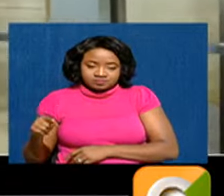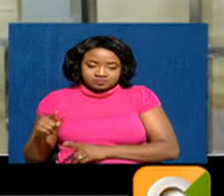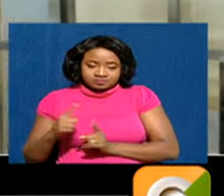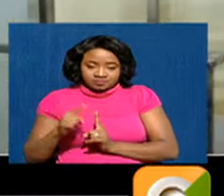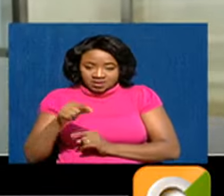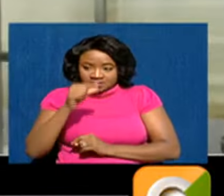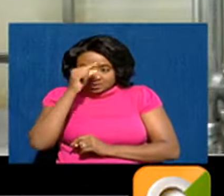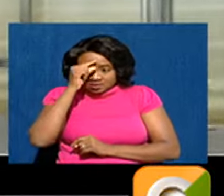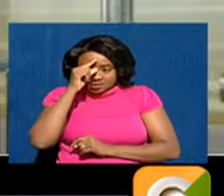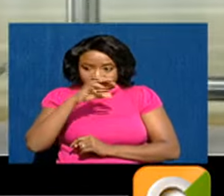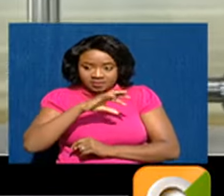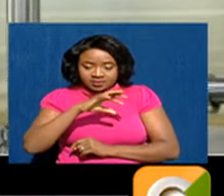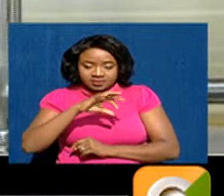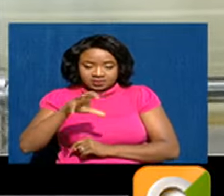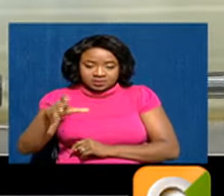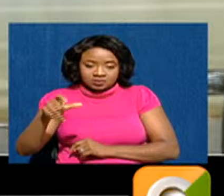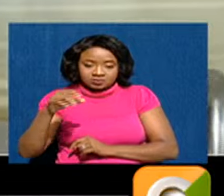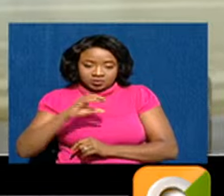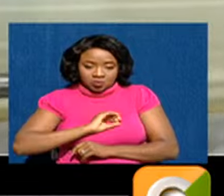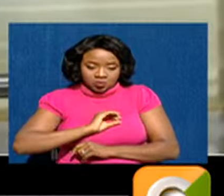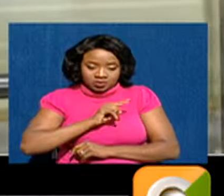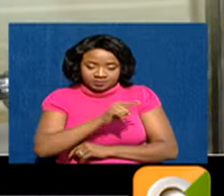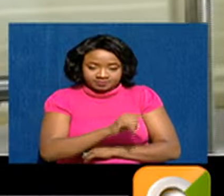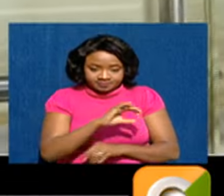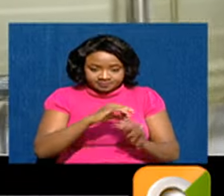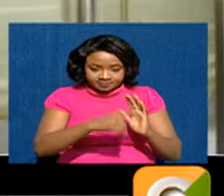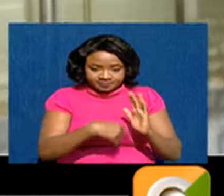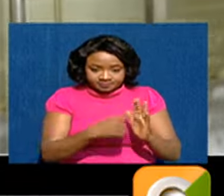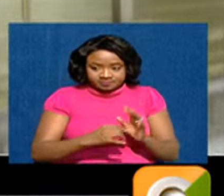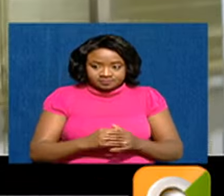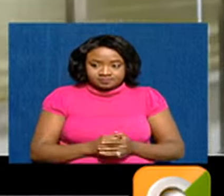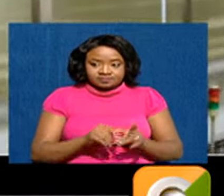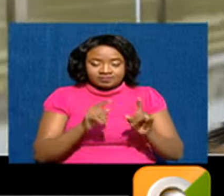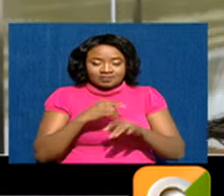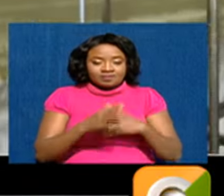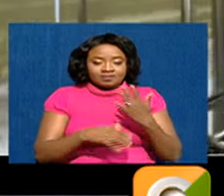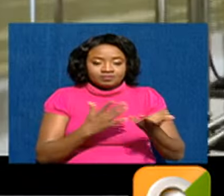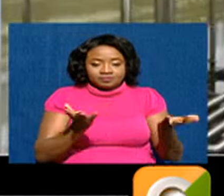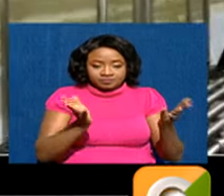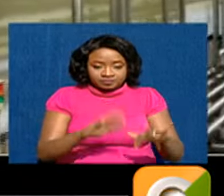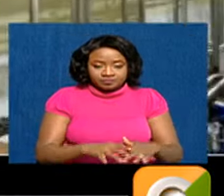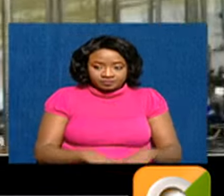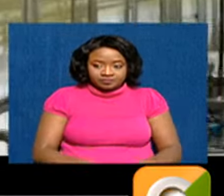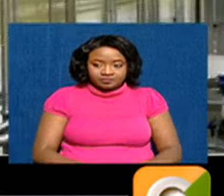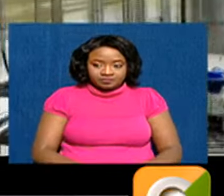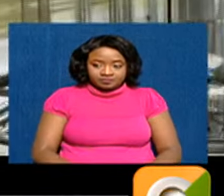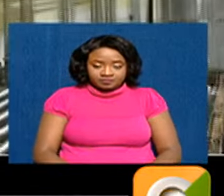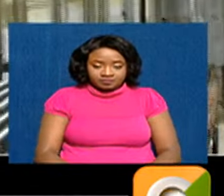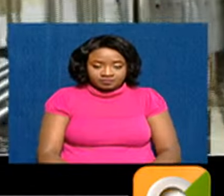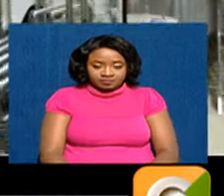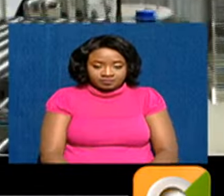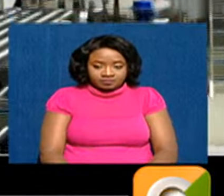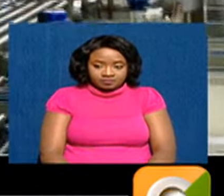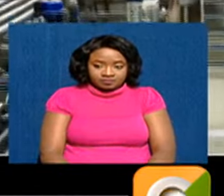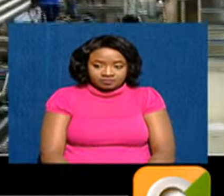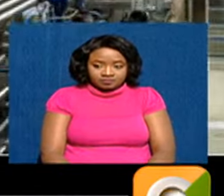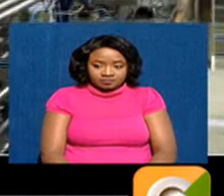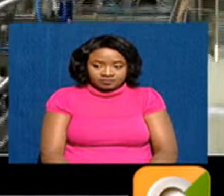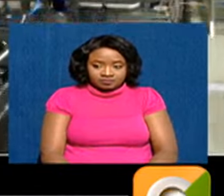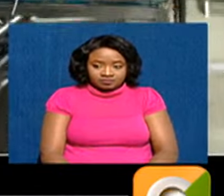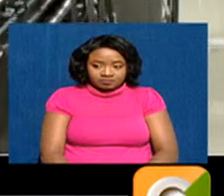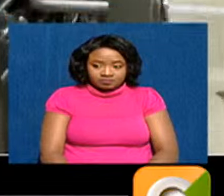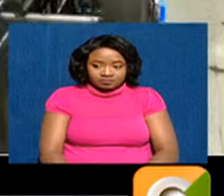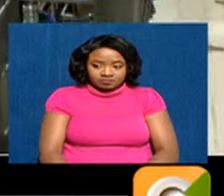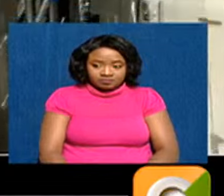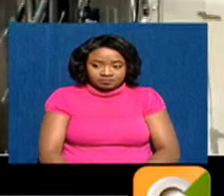government-owned, county government-owned. Then it collapsed about 1 year